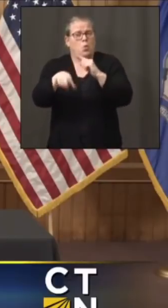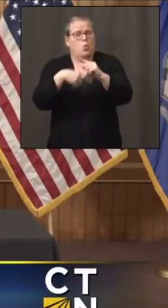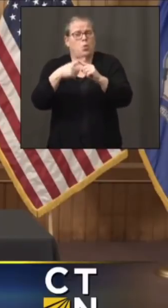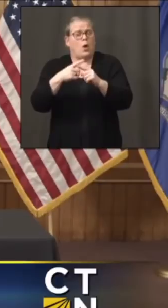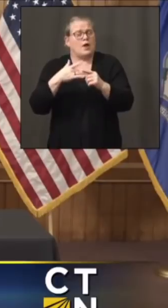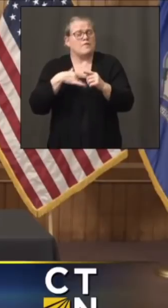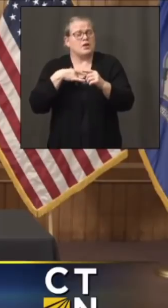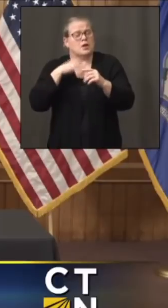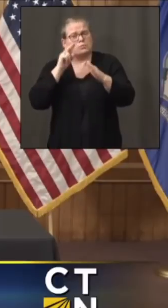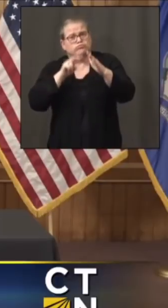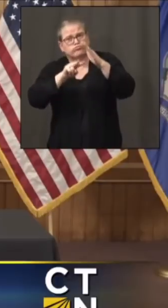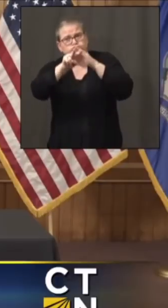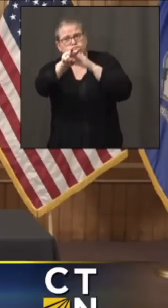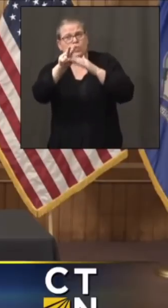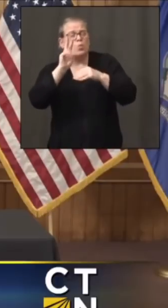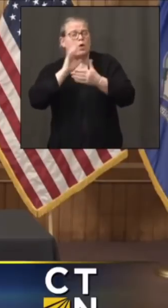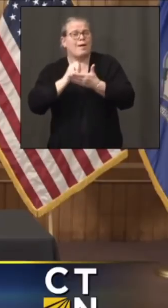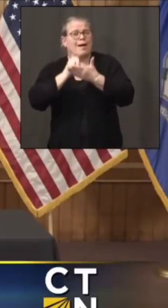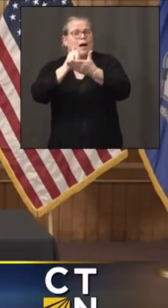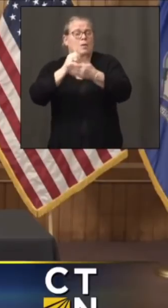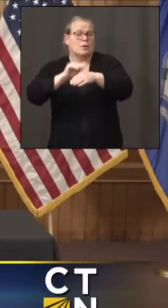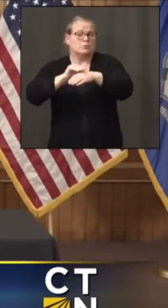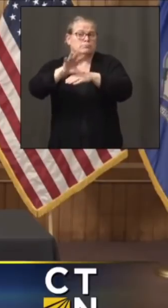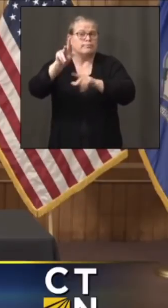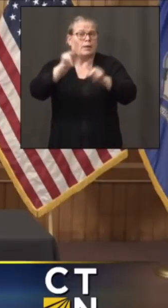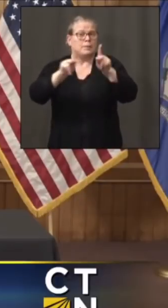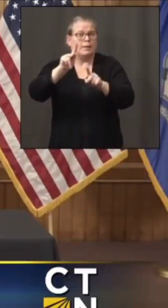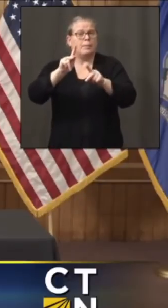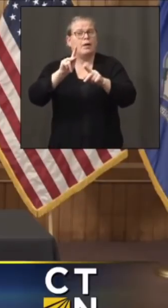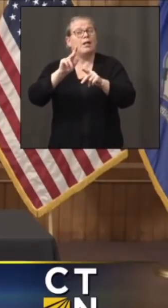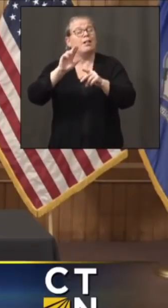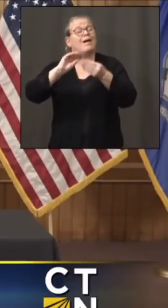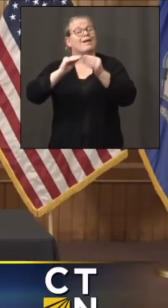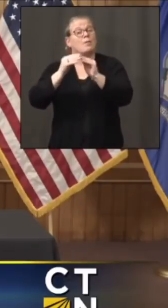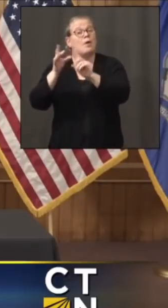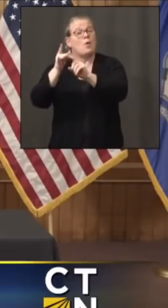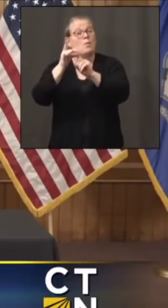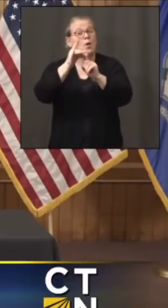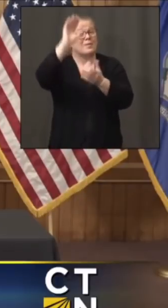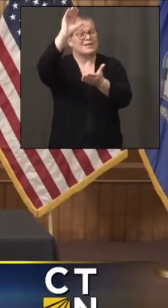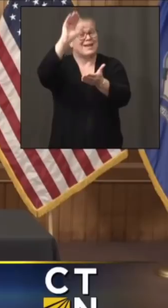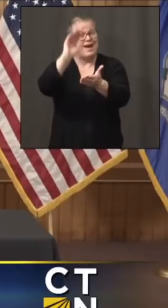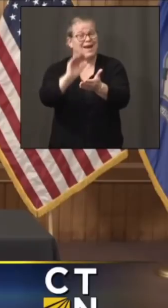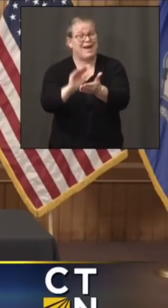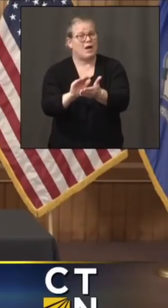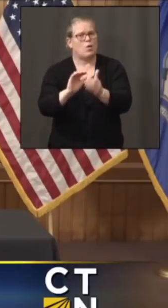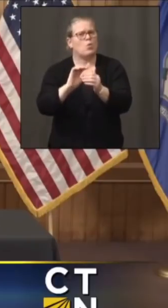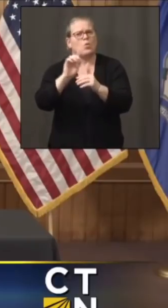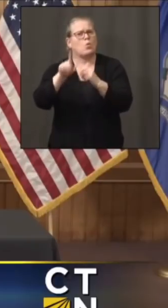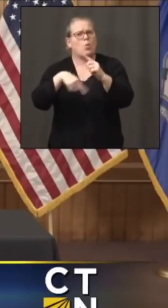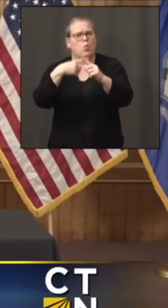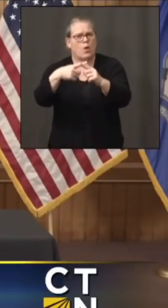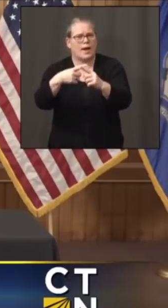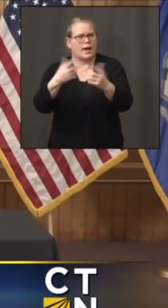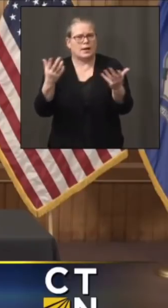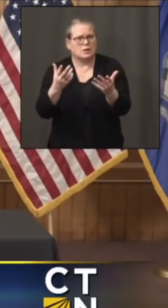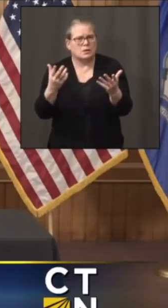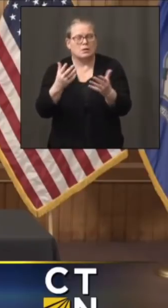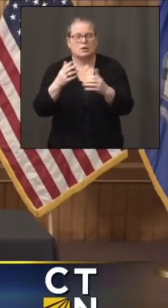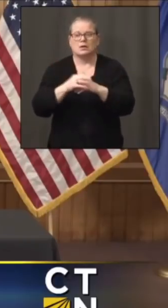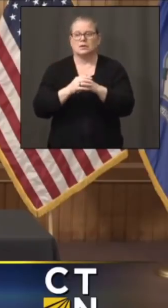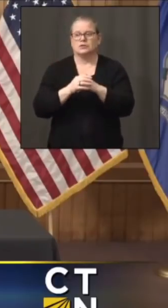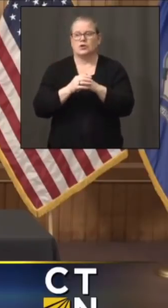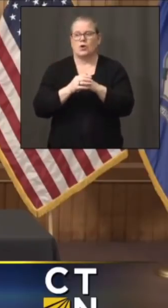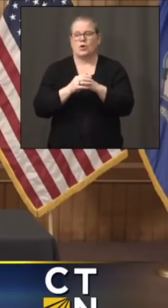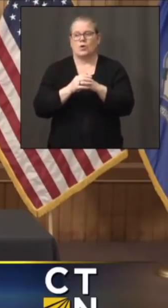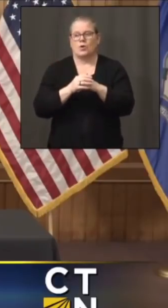down if we are currently in the holiday season where we might see a spike? So I think originally it was suggested 2 weeks within the